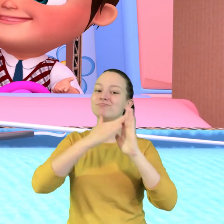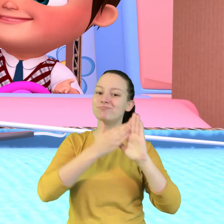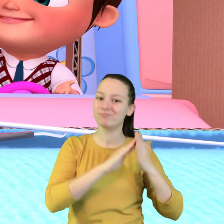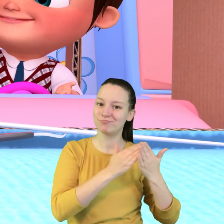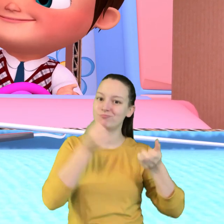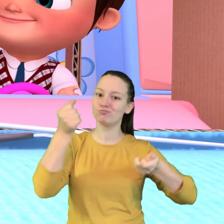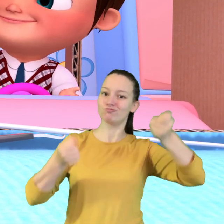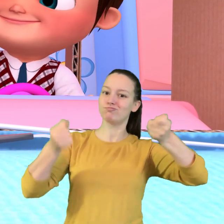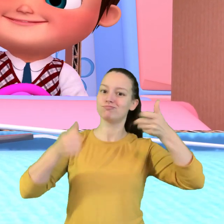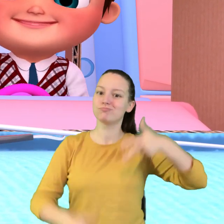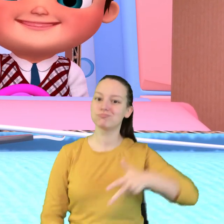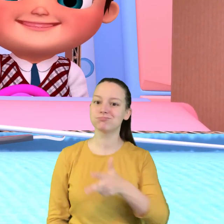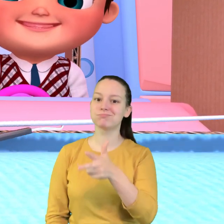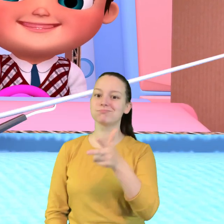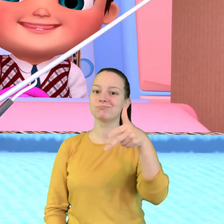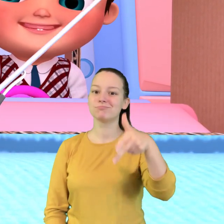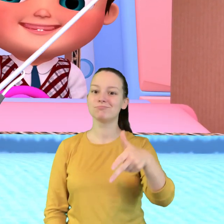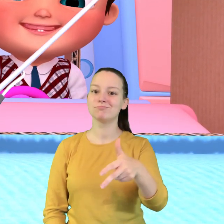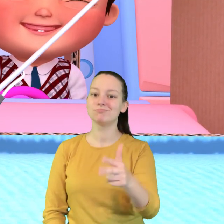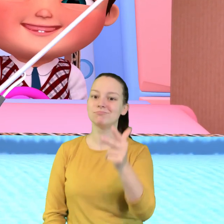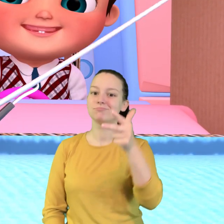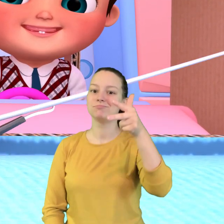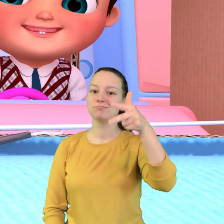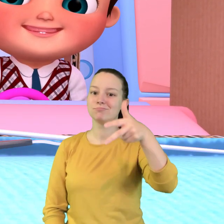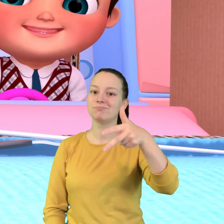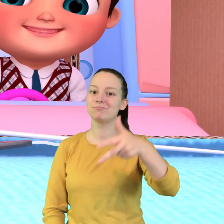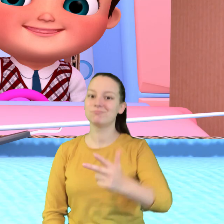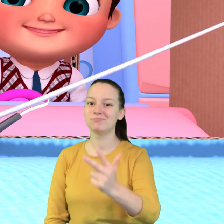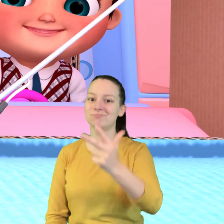all through the